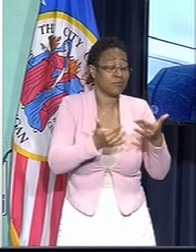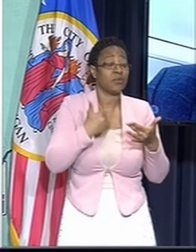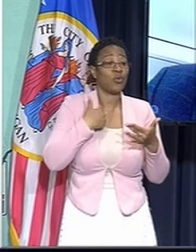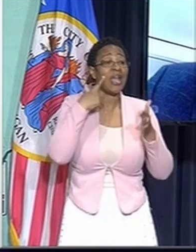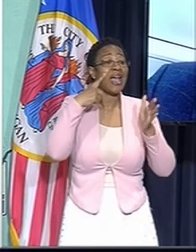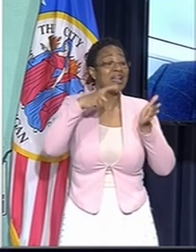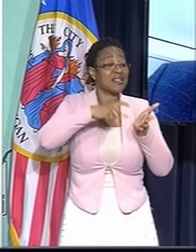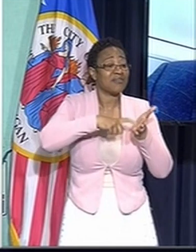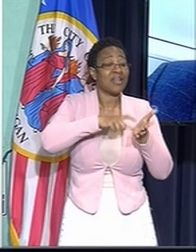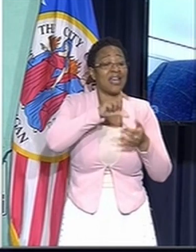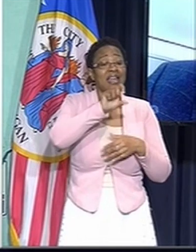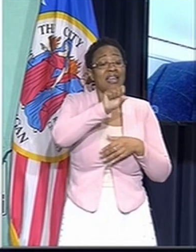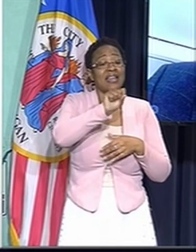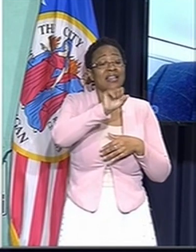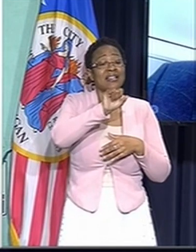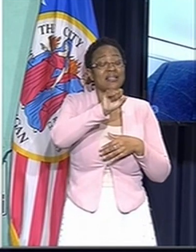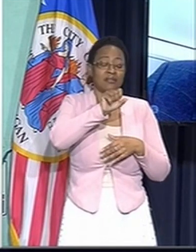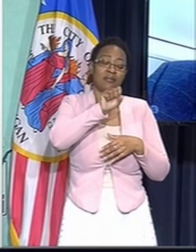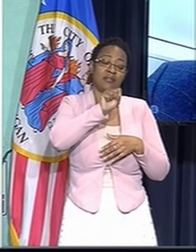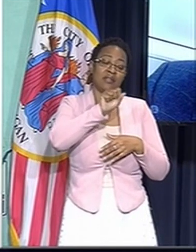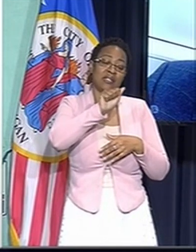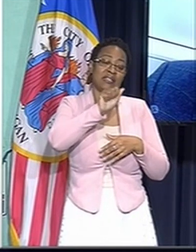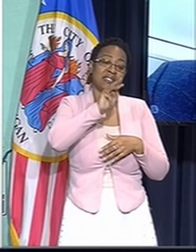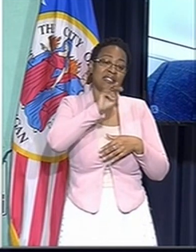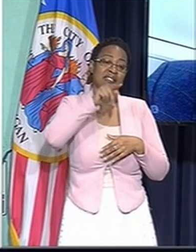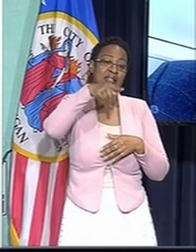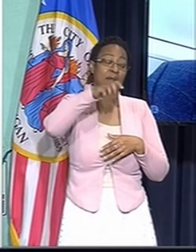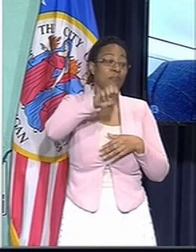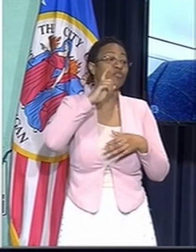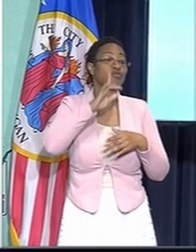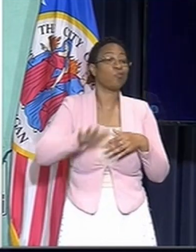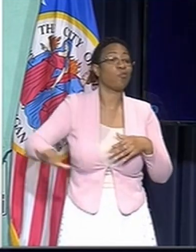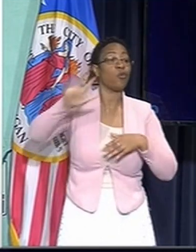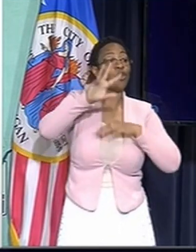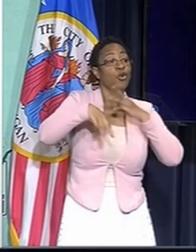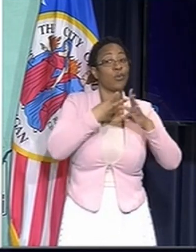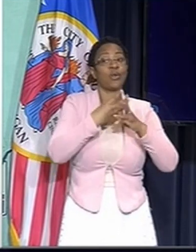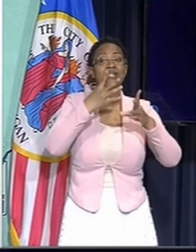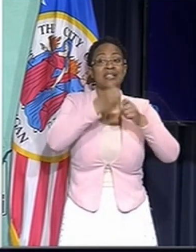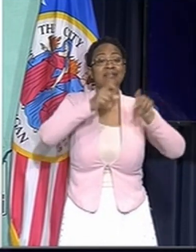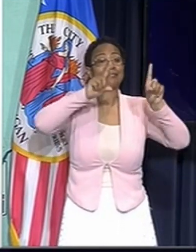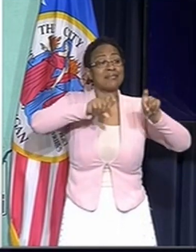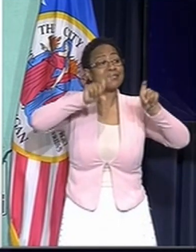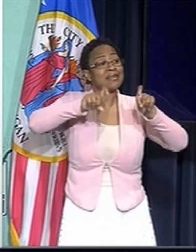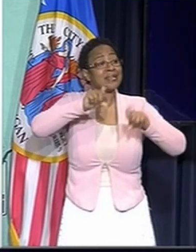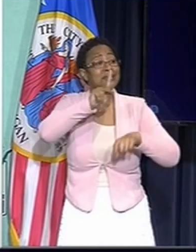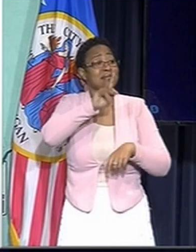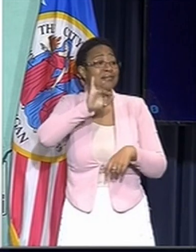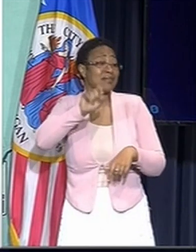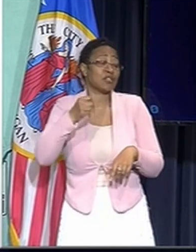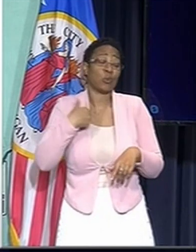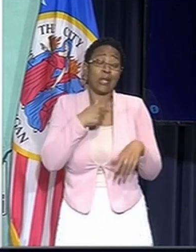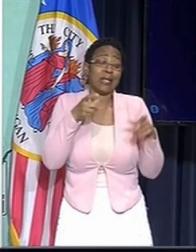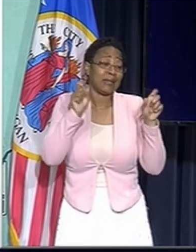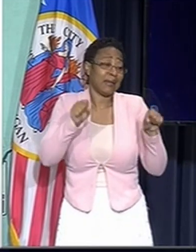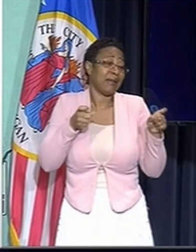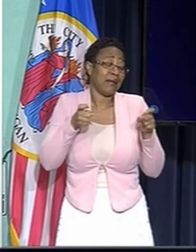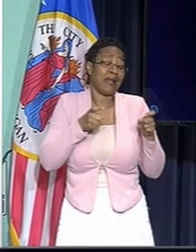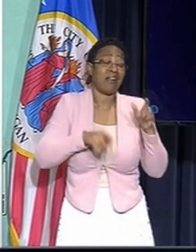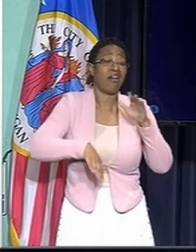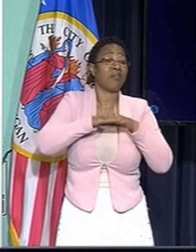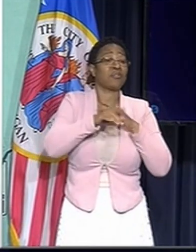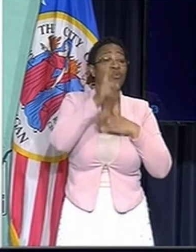samples from around the world that are getting test kits in on a regular basis. And so we can handle